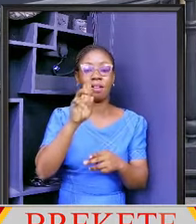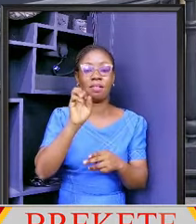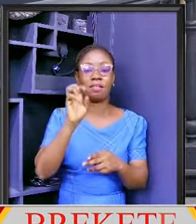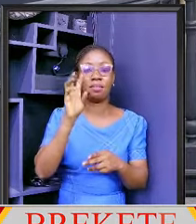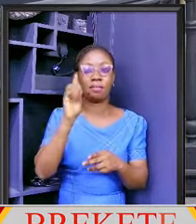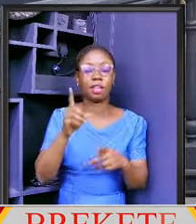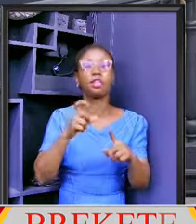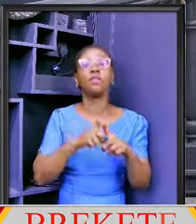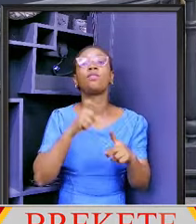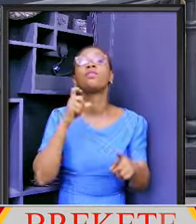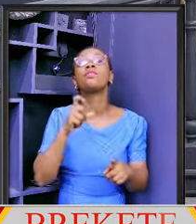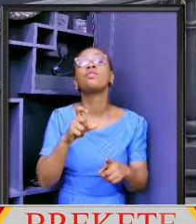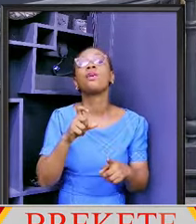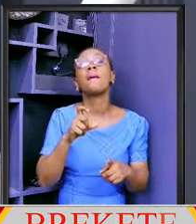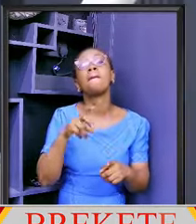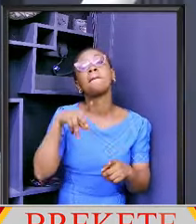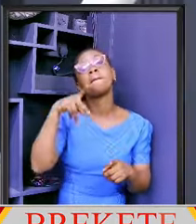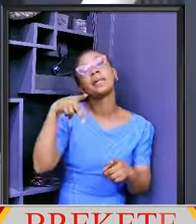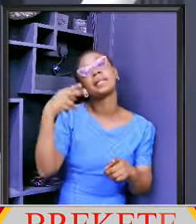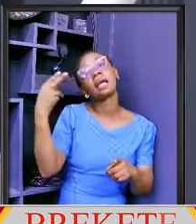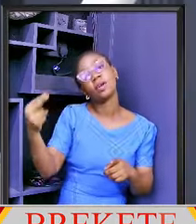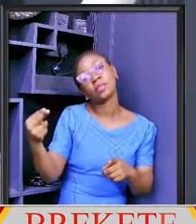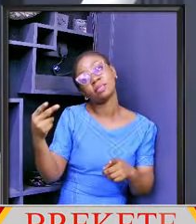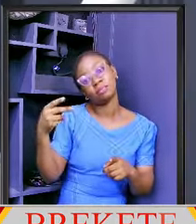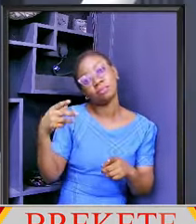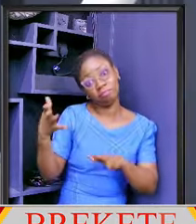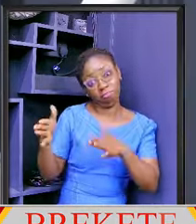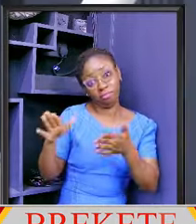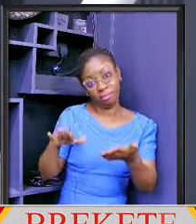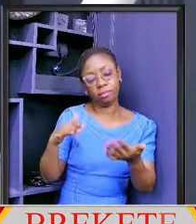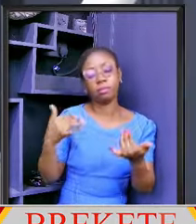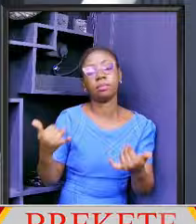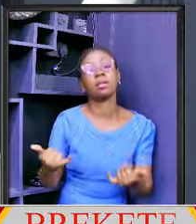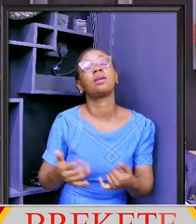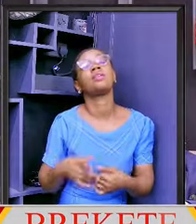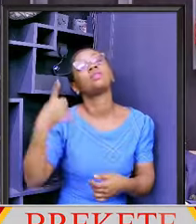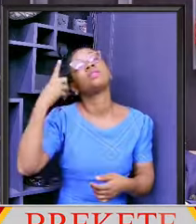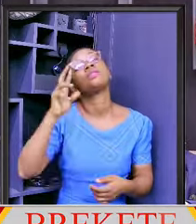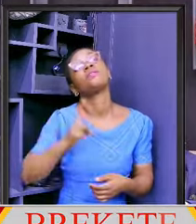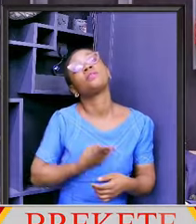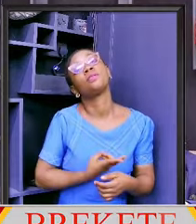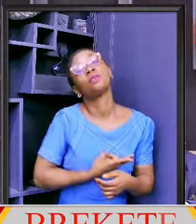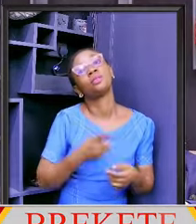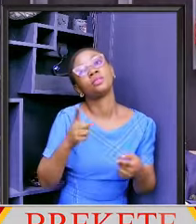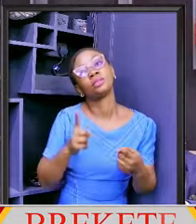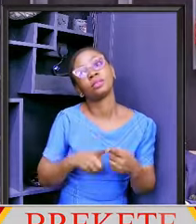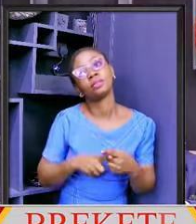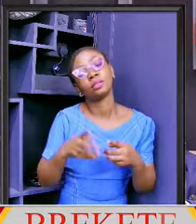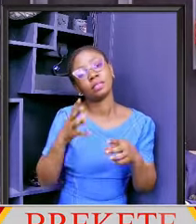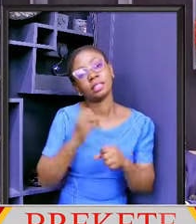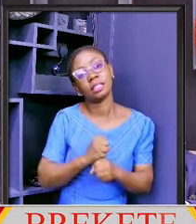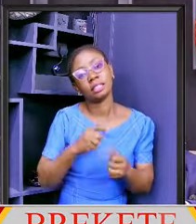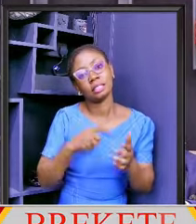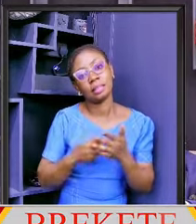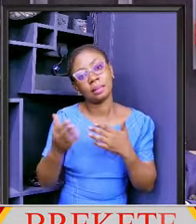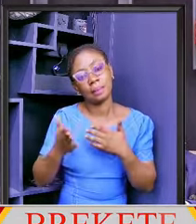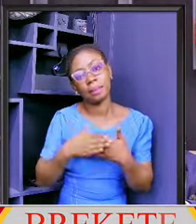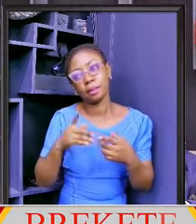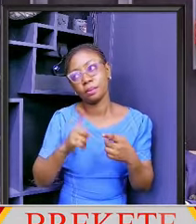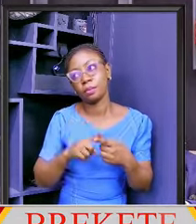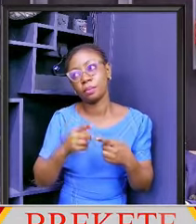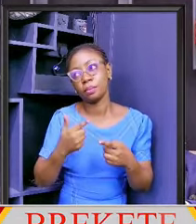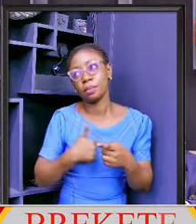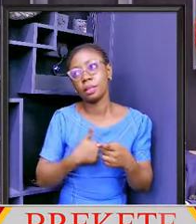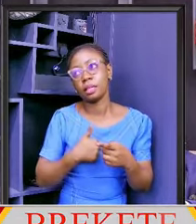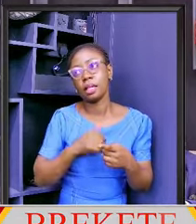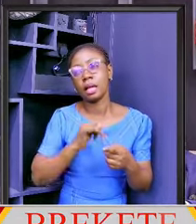Late. So after this one now, okay, for us to get this back to me.